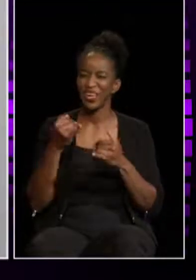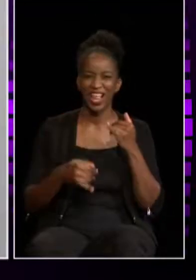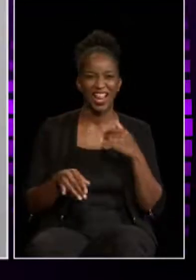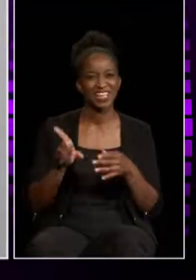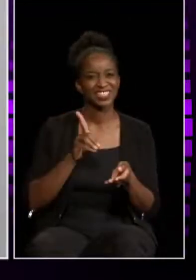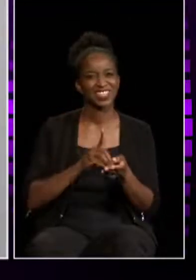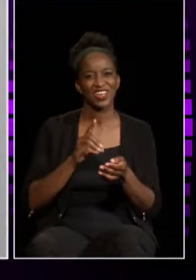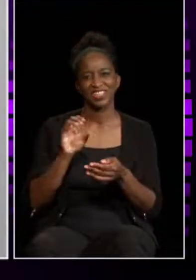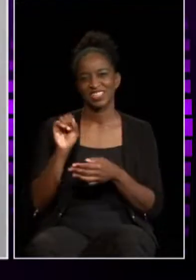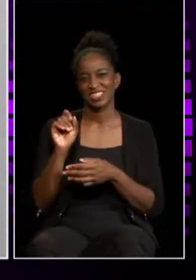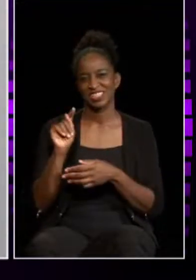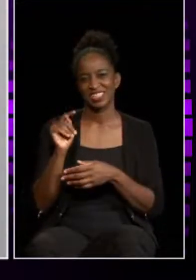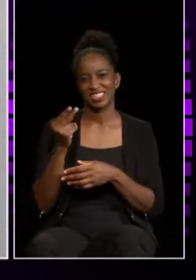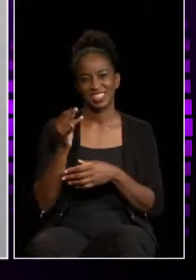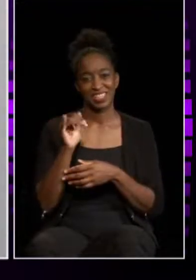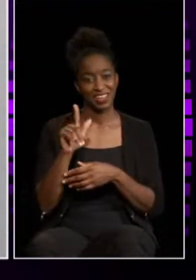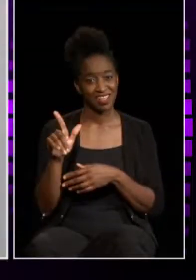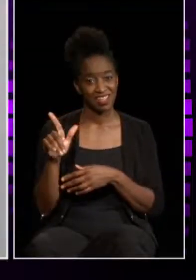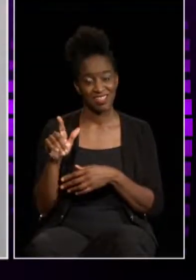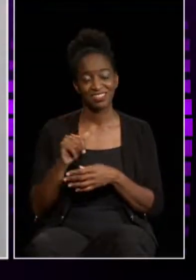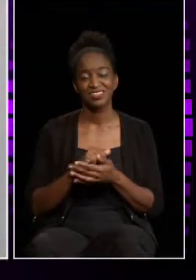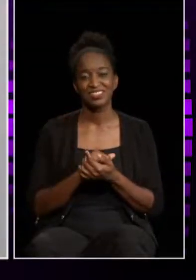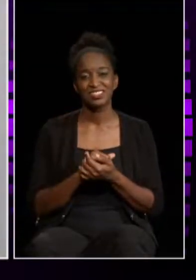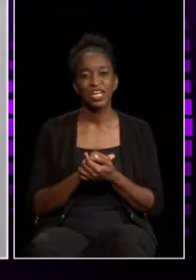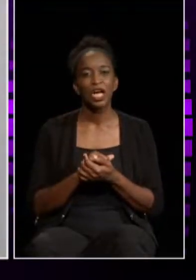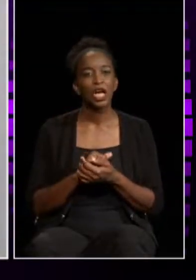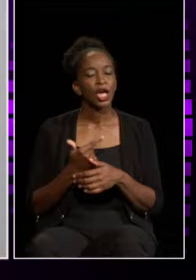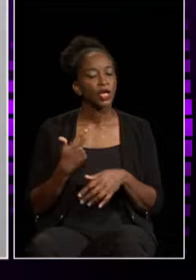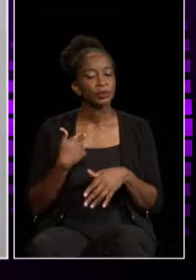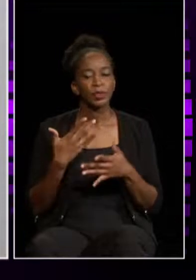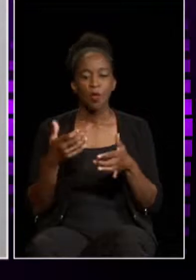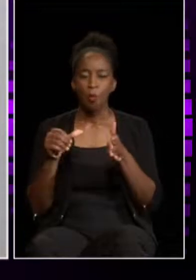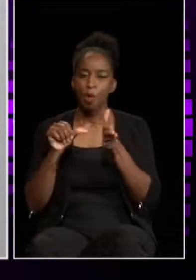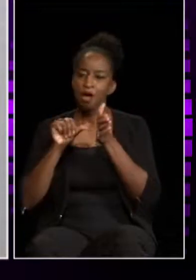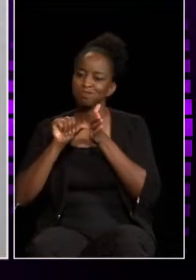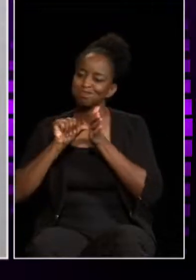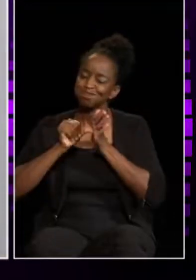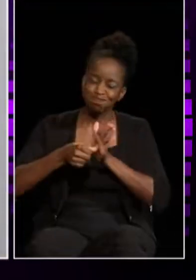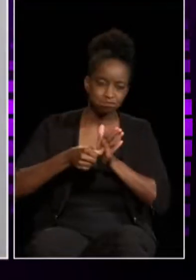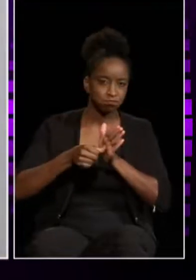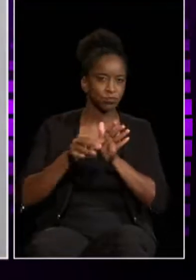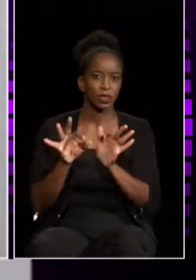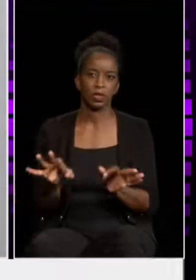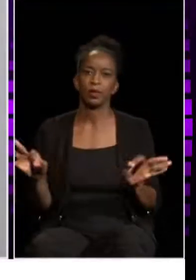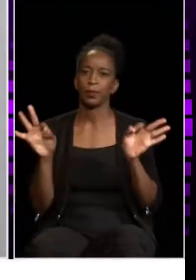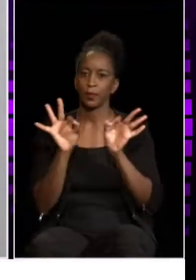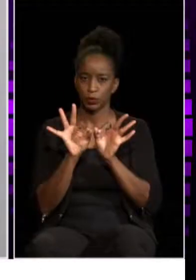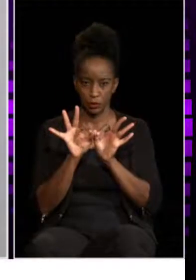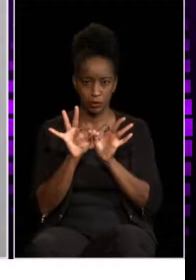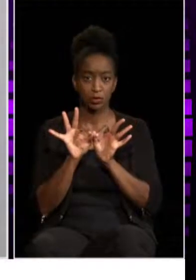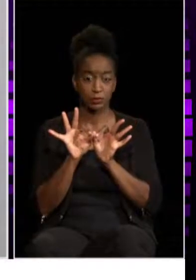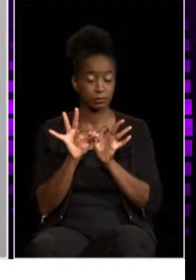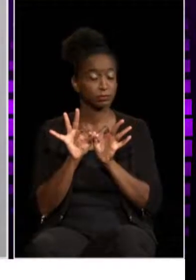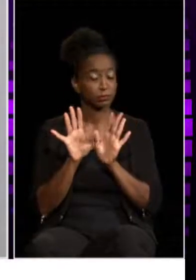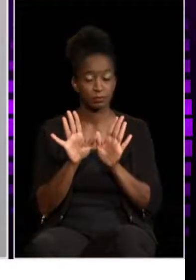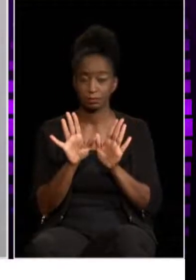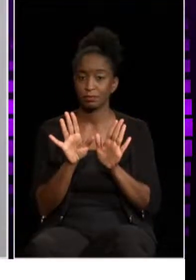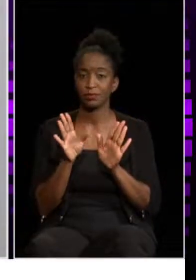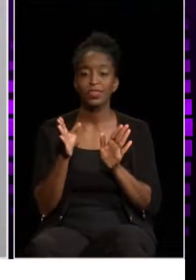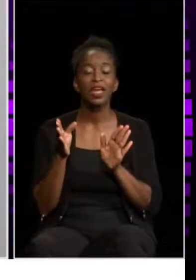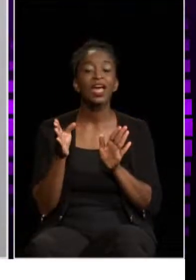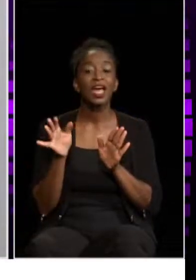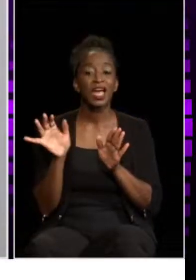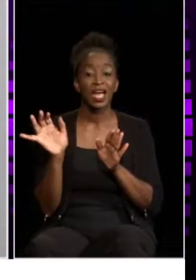words? What I want to stress to Barbados is that, and particularly parents, this is not a